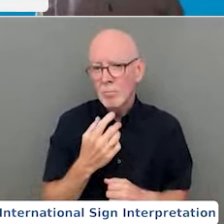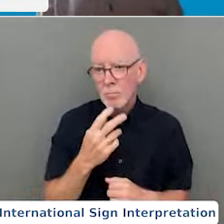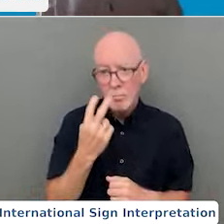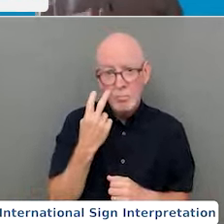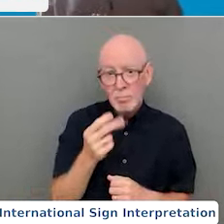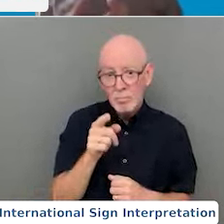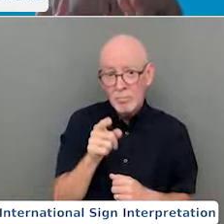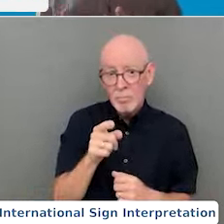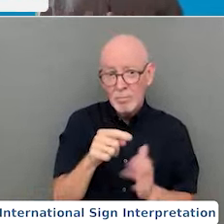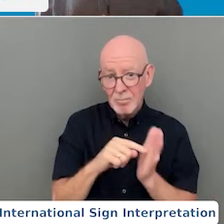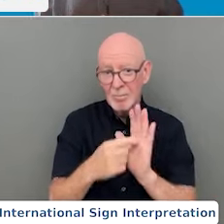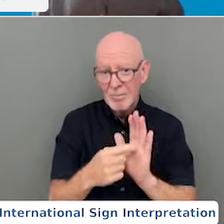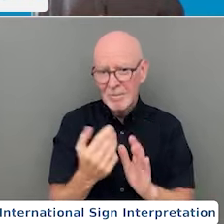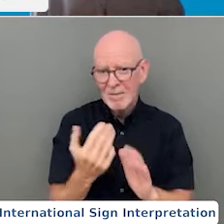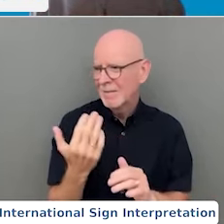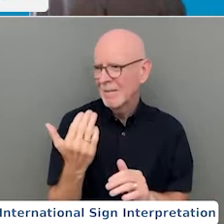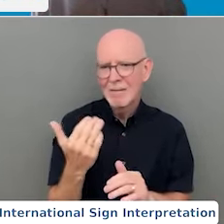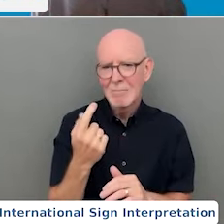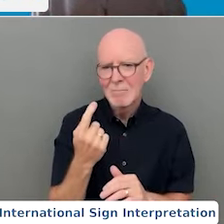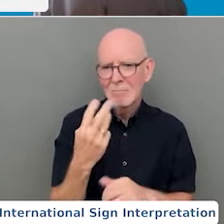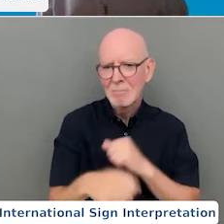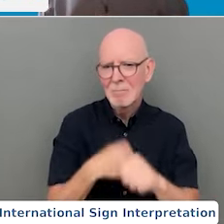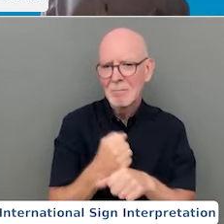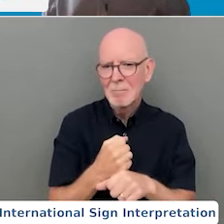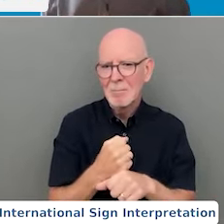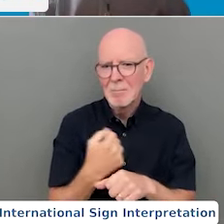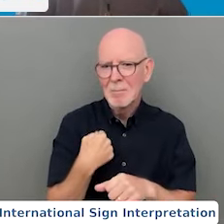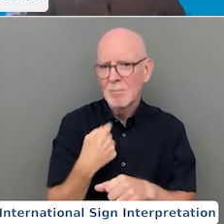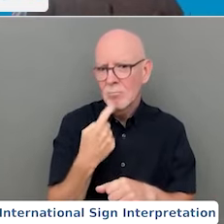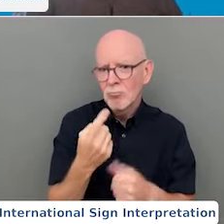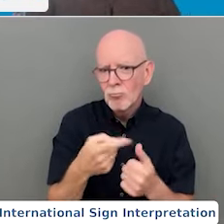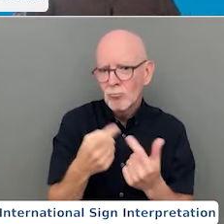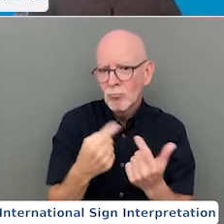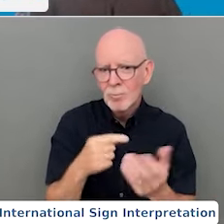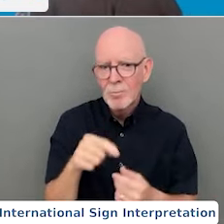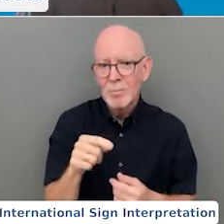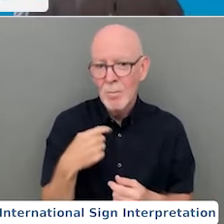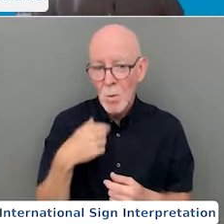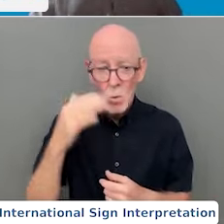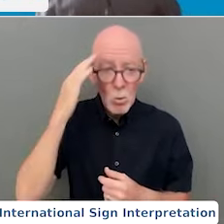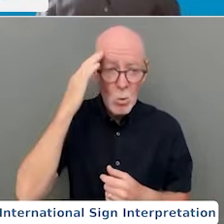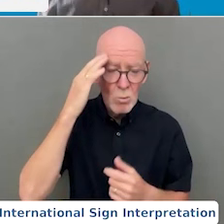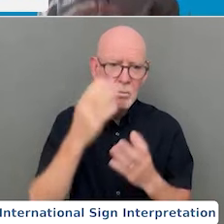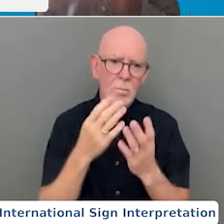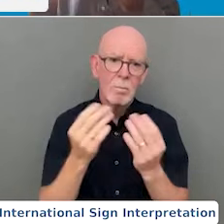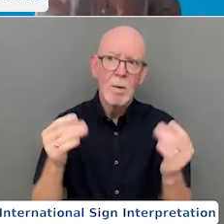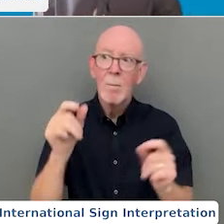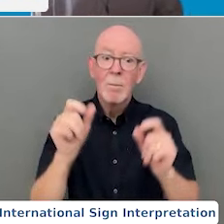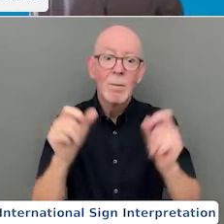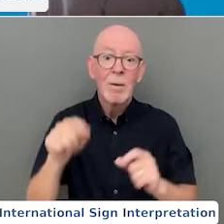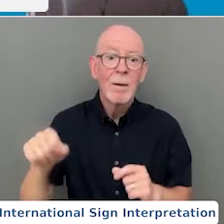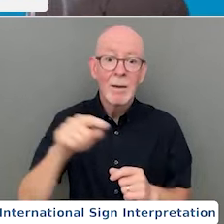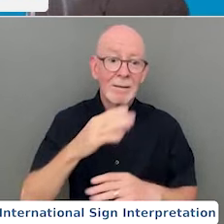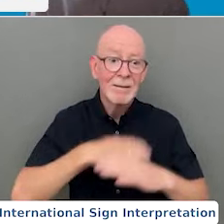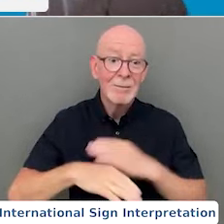or intervention to have meaningful engagement of the diversity of persons with disabilities. So here I would like